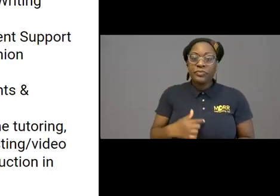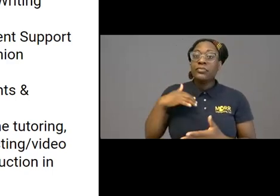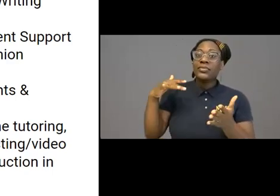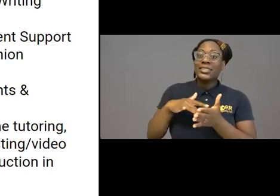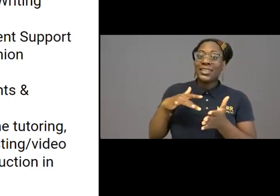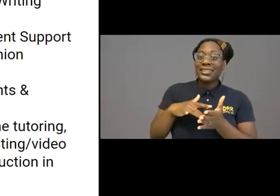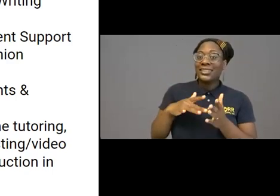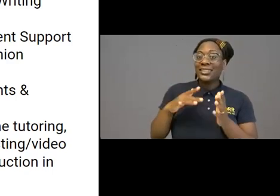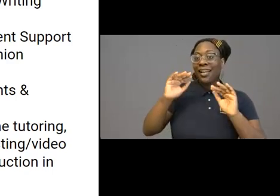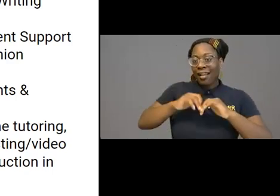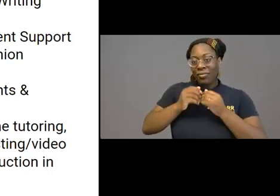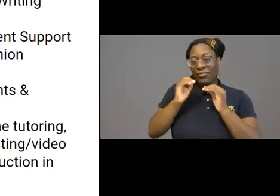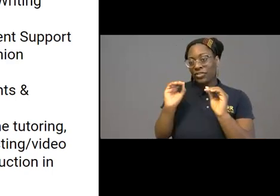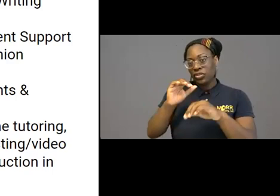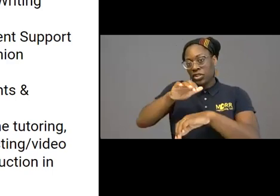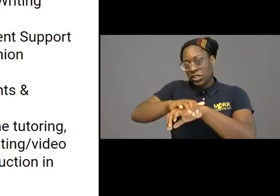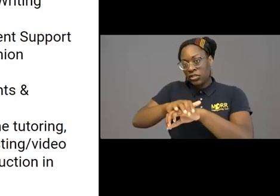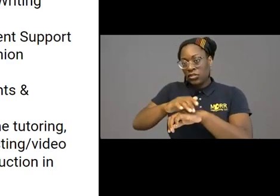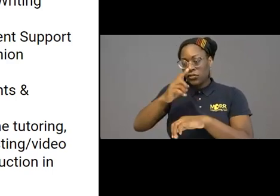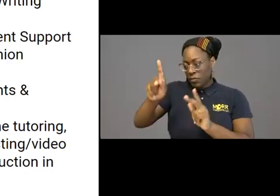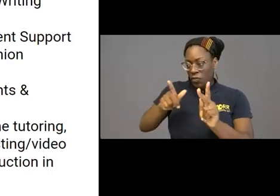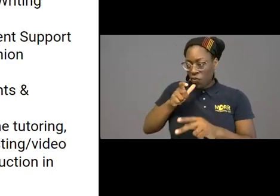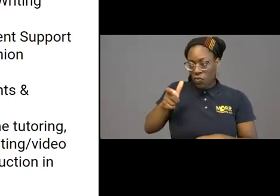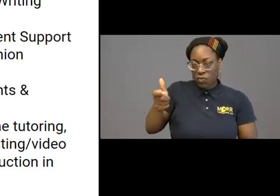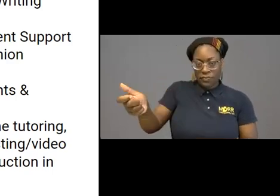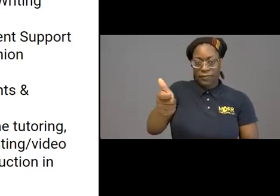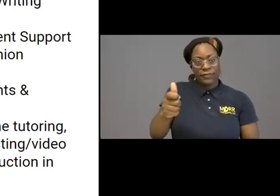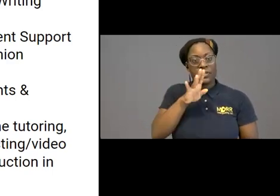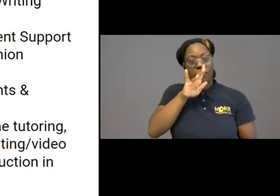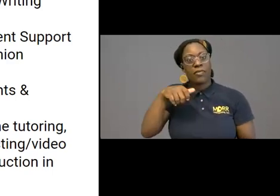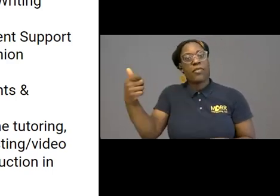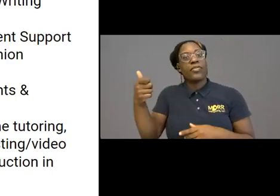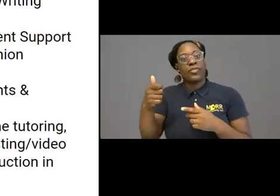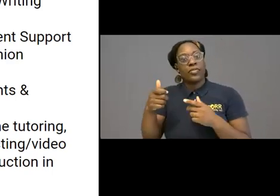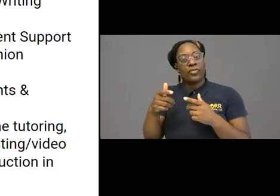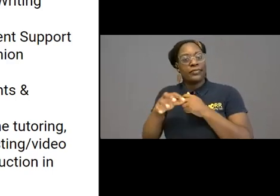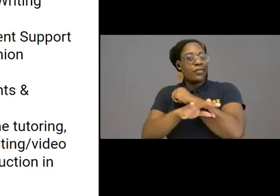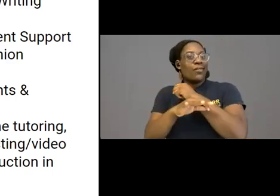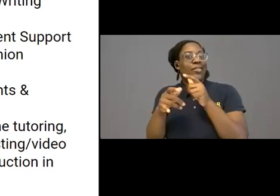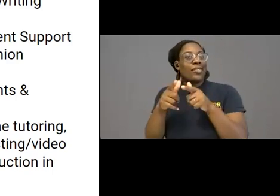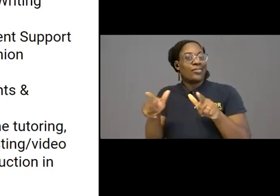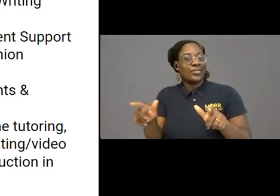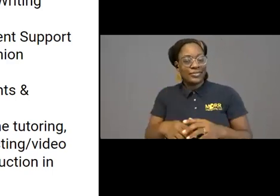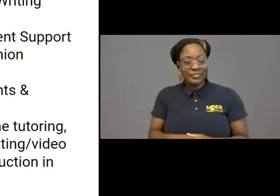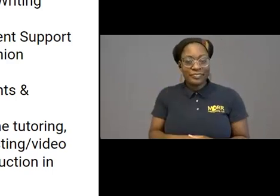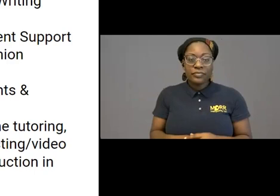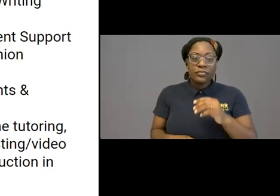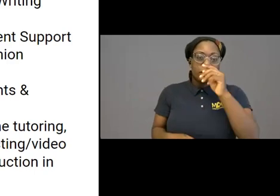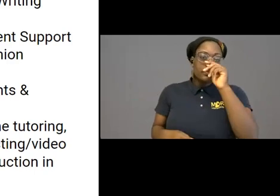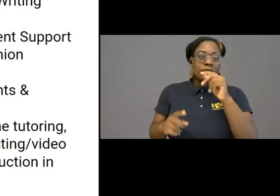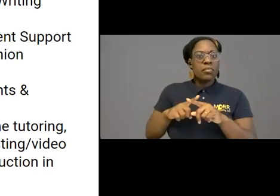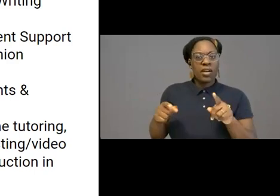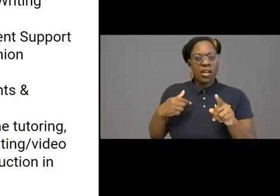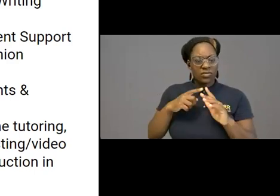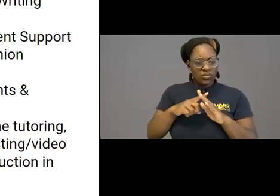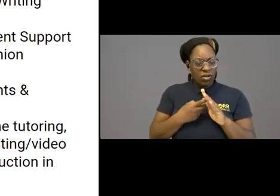the first writing tutor job, I was like, oh, okay, that's it. This is what I want to do for the rest of my career. I'm